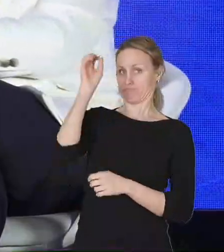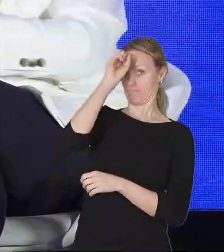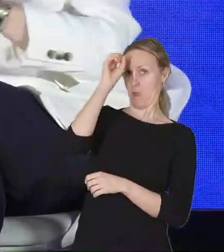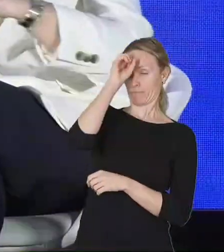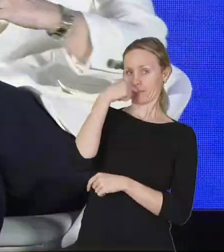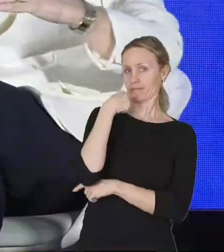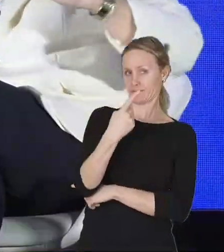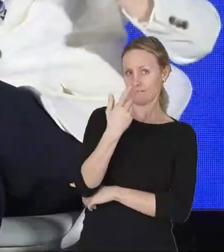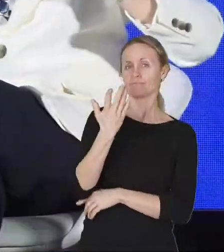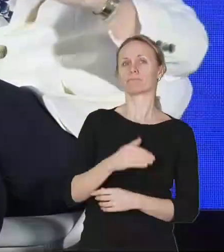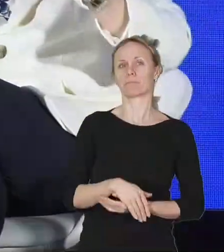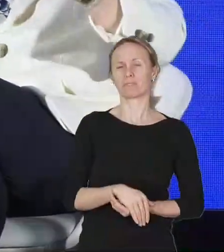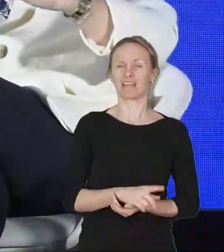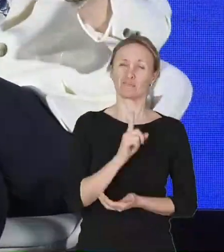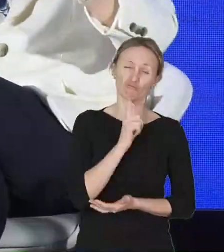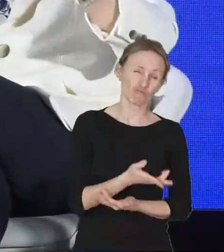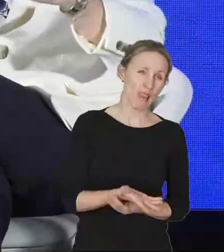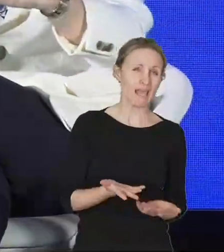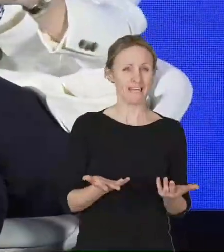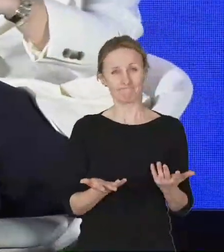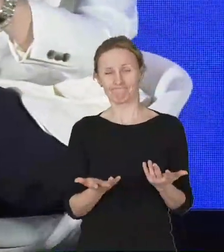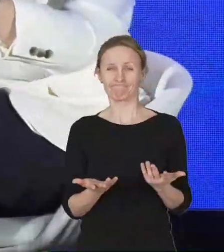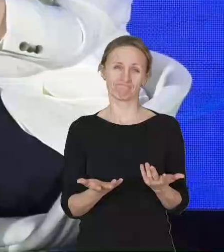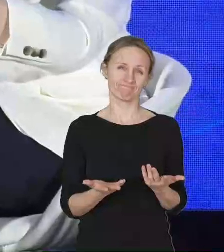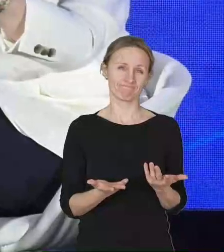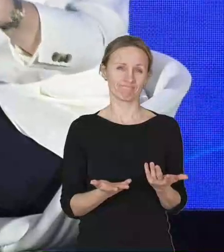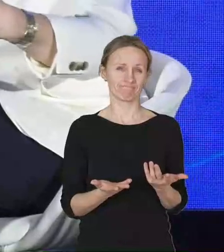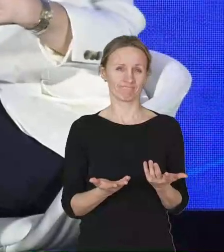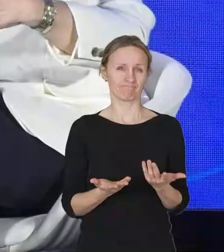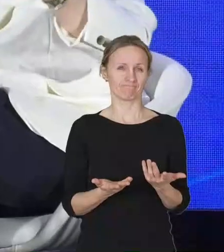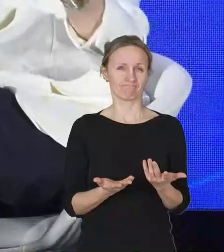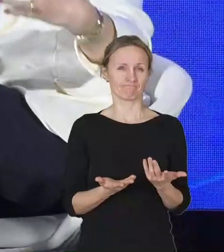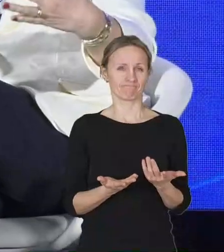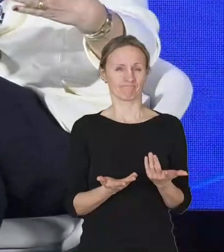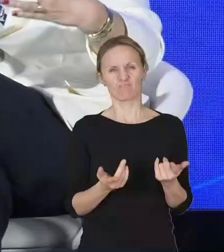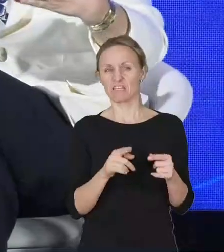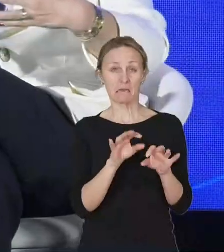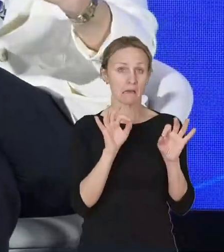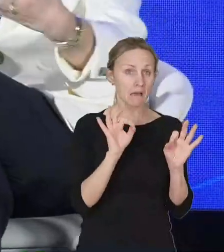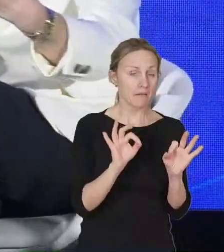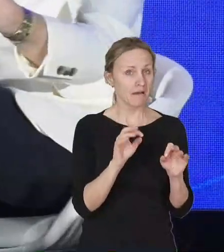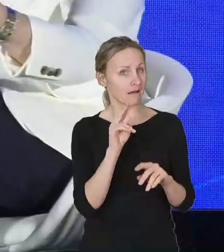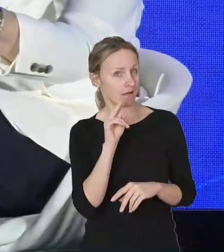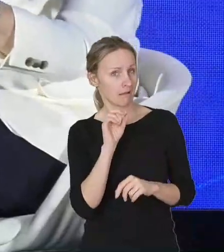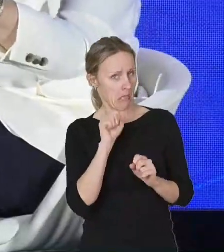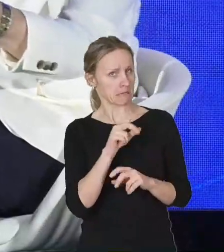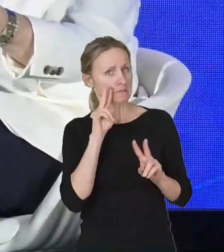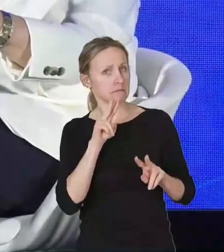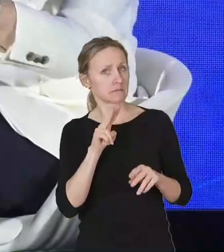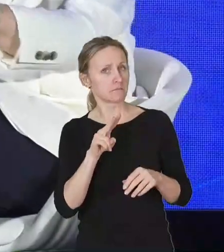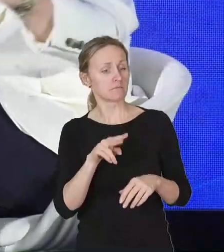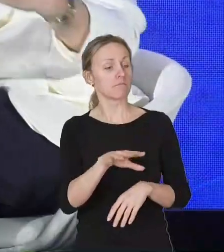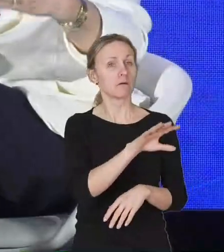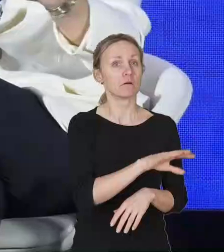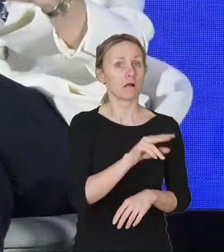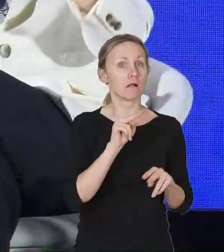of smart specialization, a bottom-up approach to regional priorities defined by quadruple helix